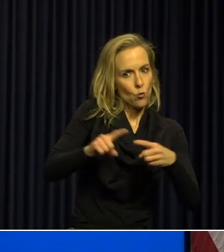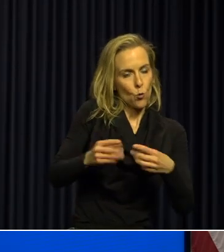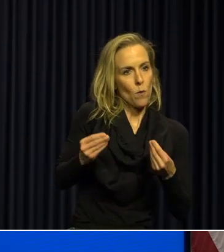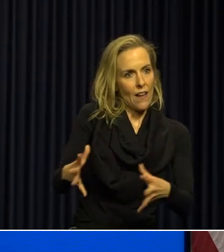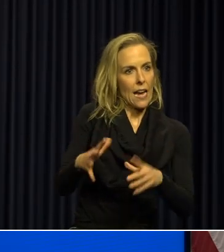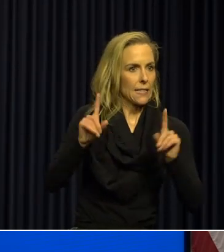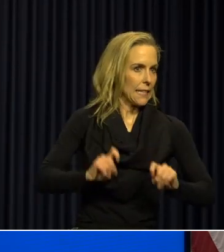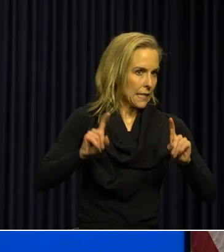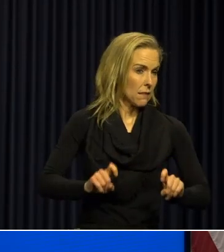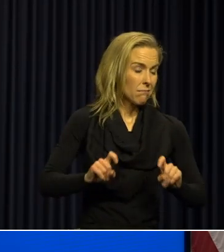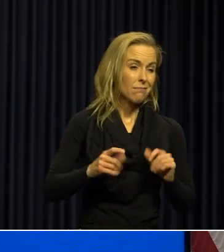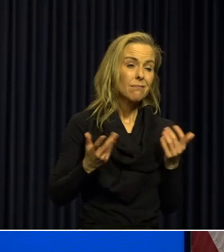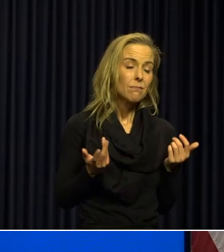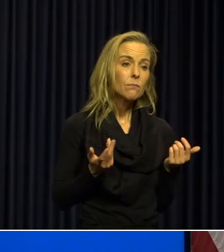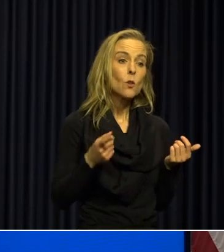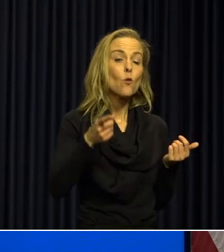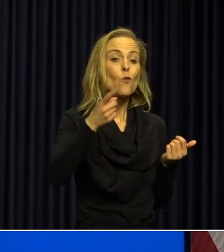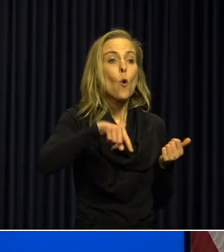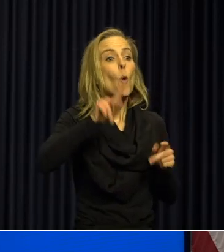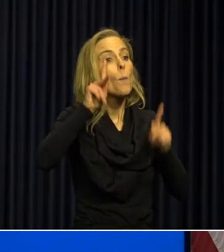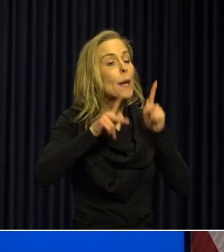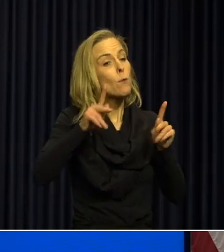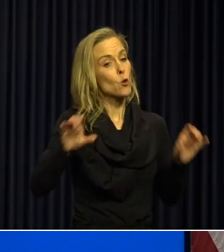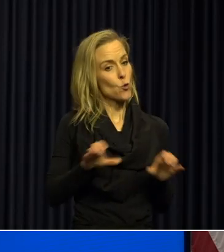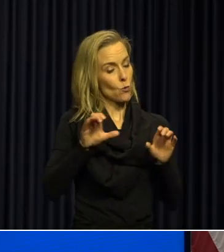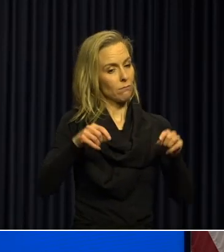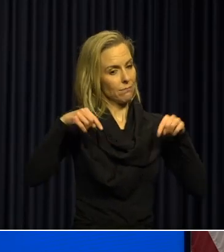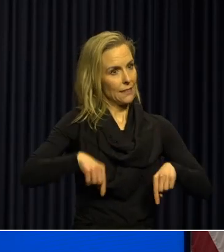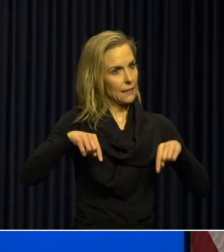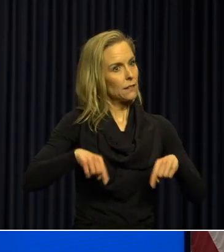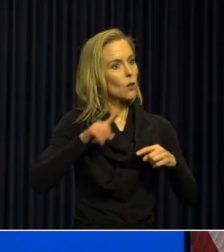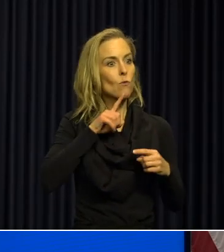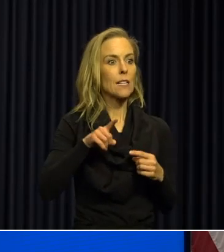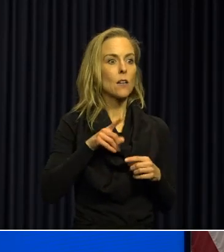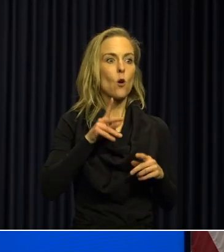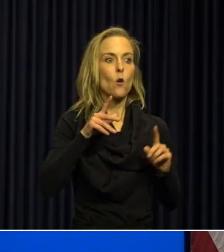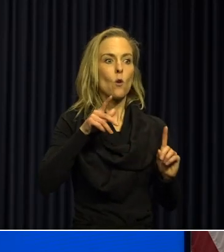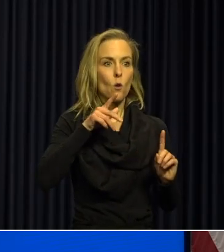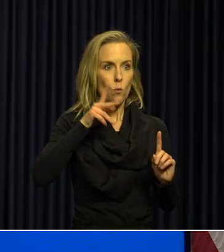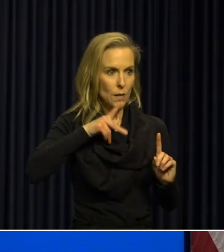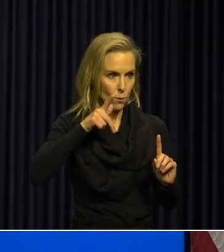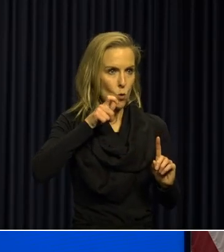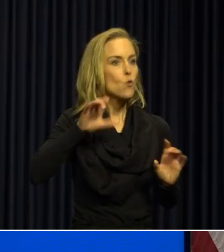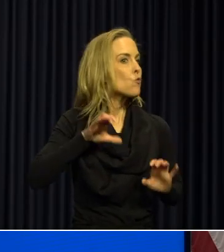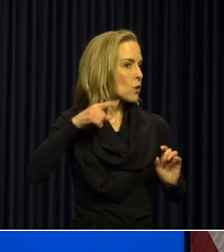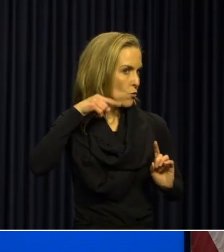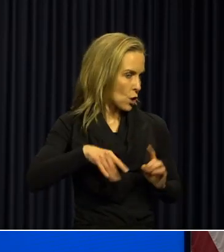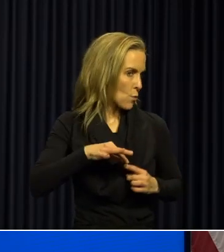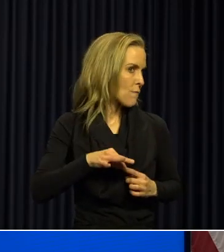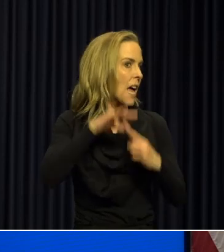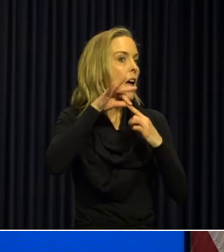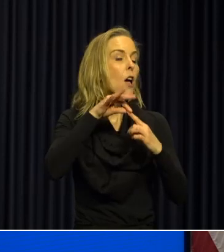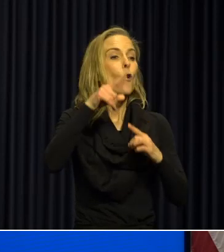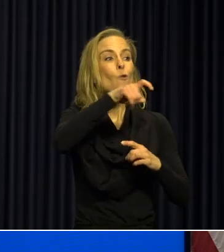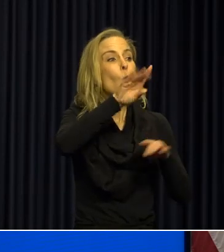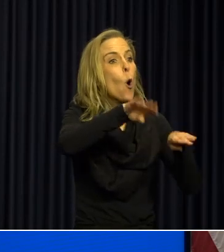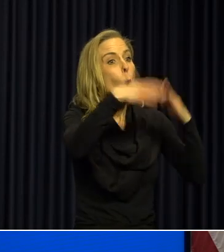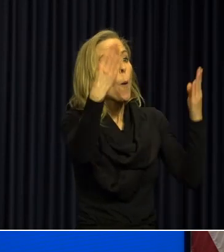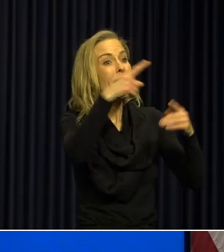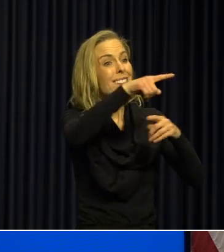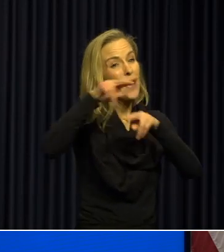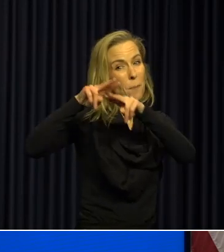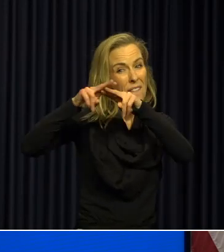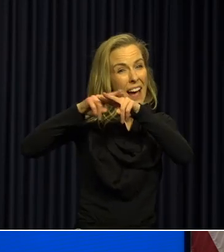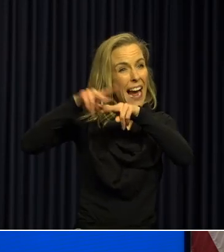them. And I will tell you, the folks who are doing this are special. The willingness to stay open in Pikeville until almost